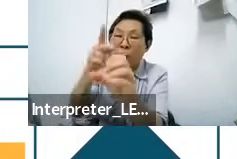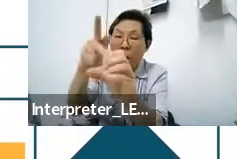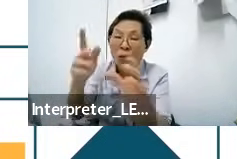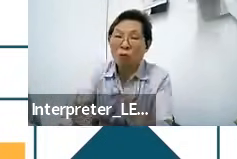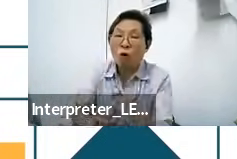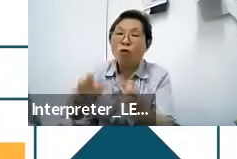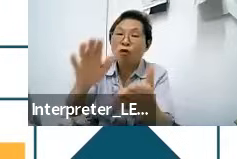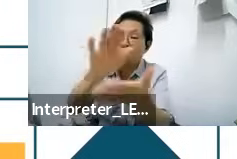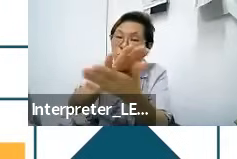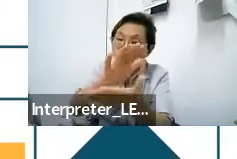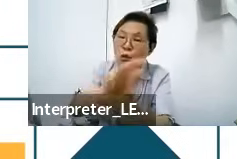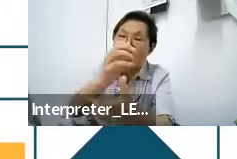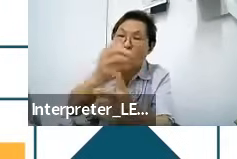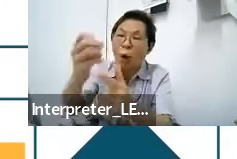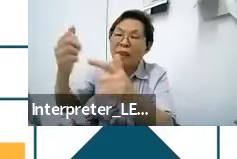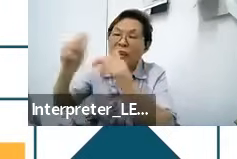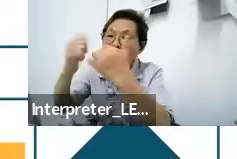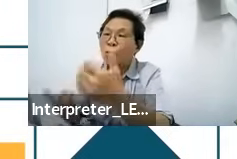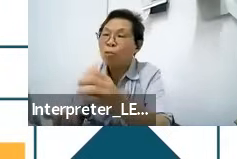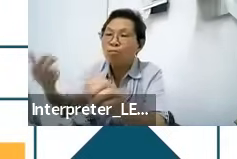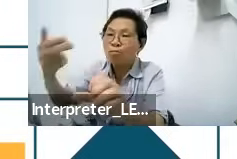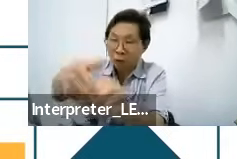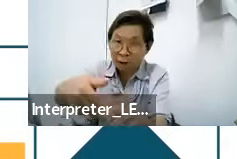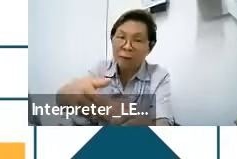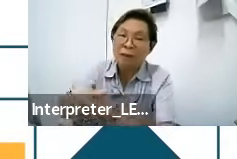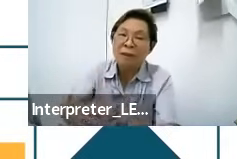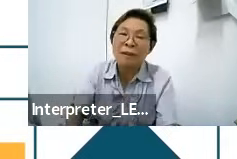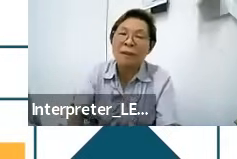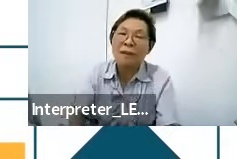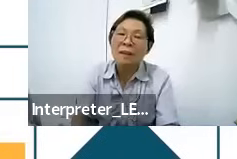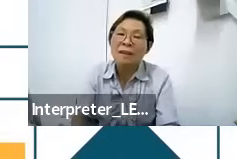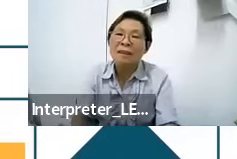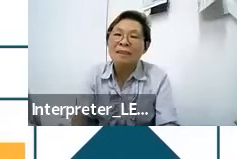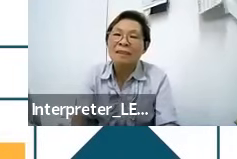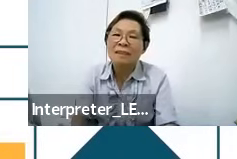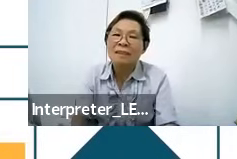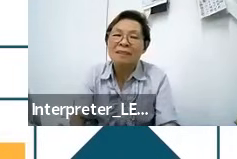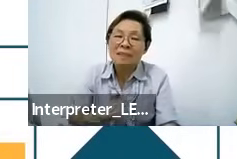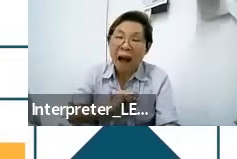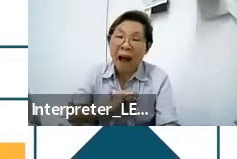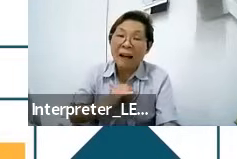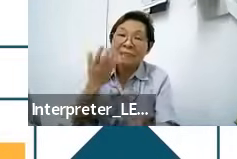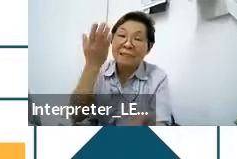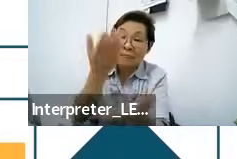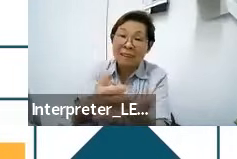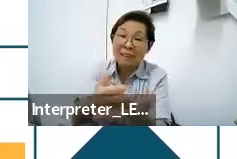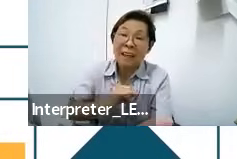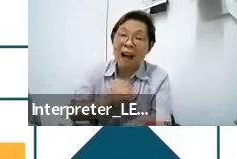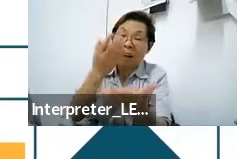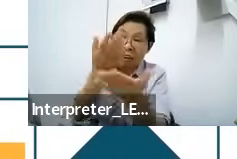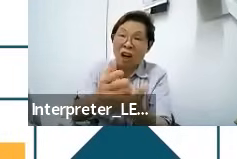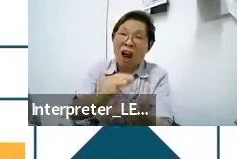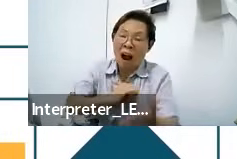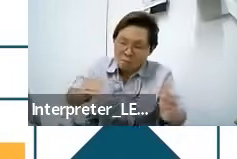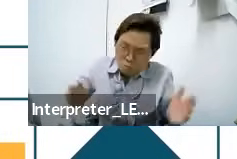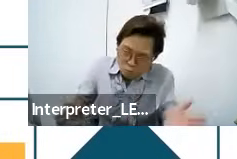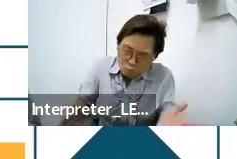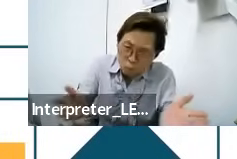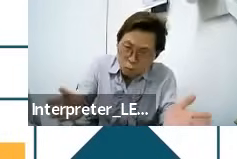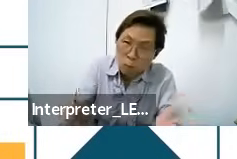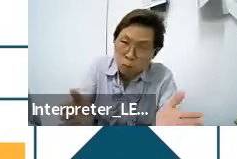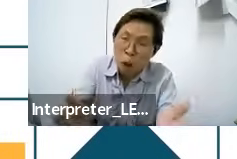So I think this is my suggestions or encouragement of